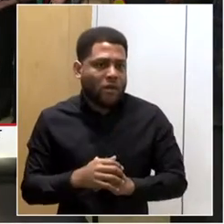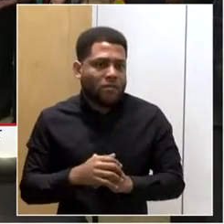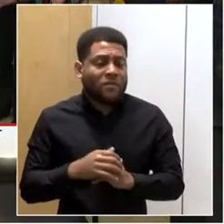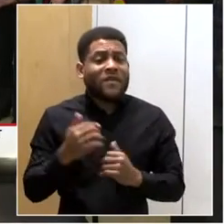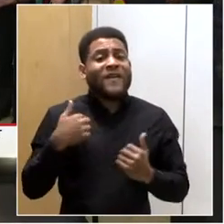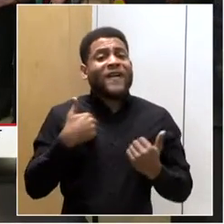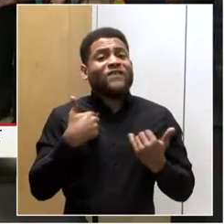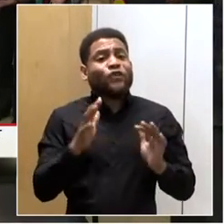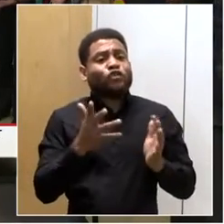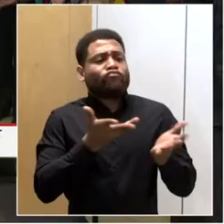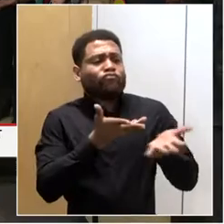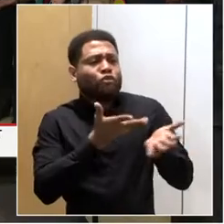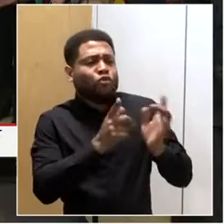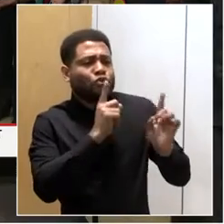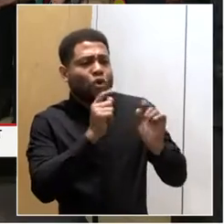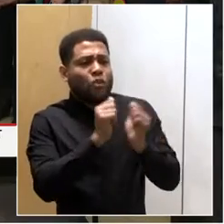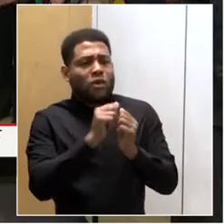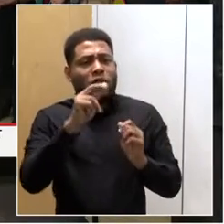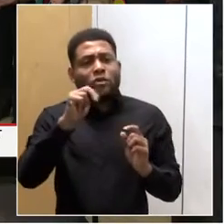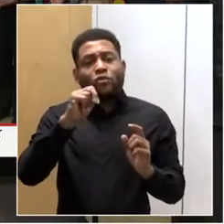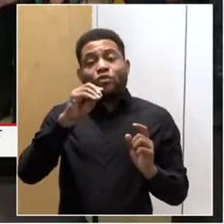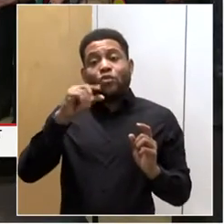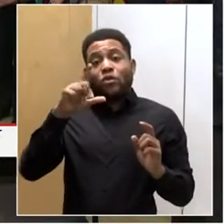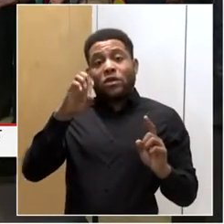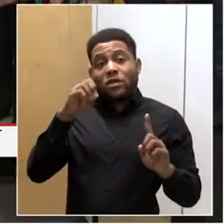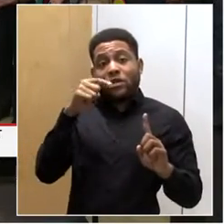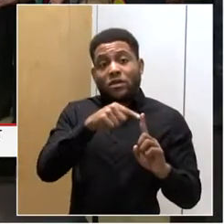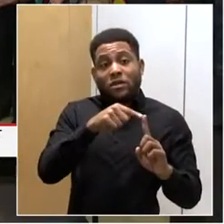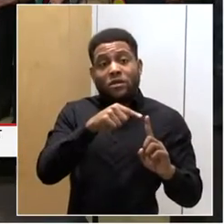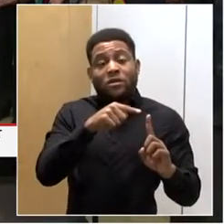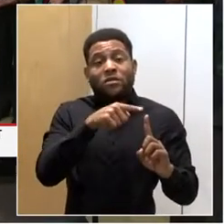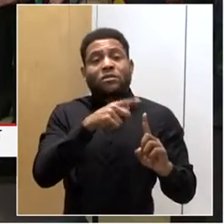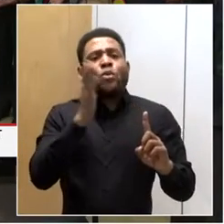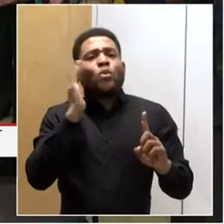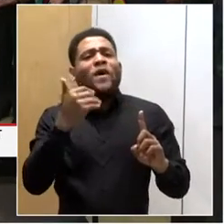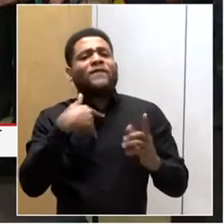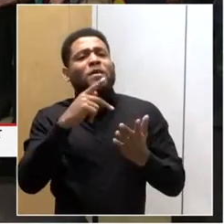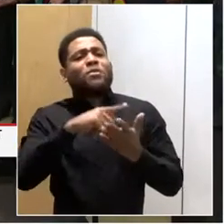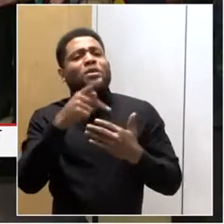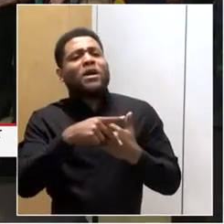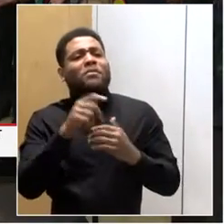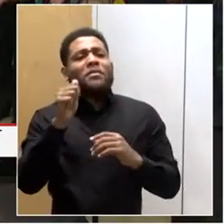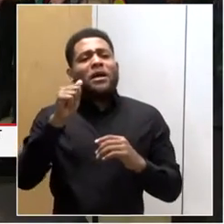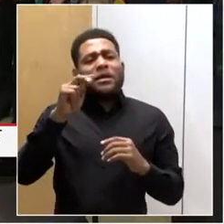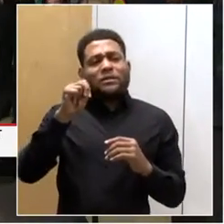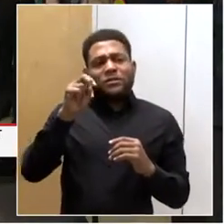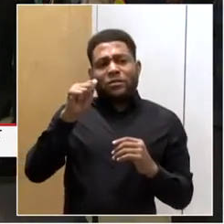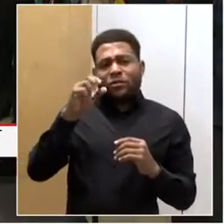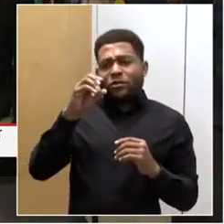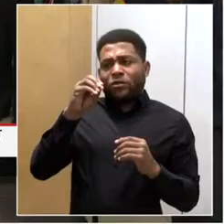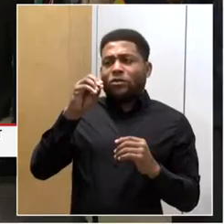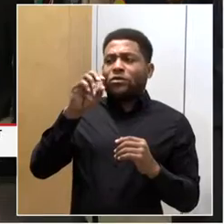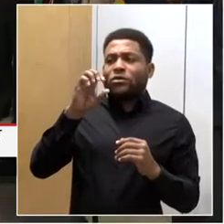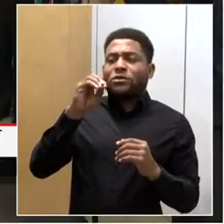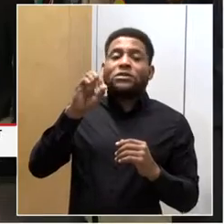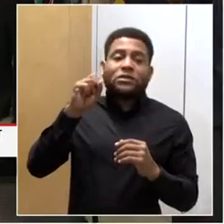event in the Anacostia bid, and we're going to do it. So we're just going to spread it out everywhere. So